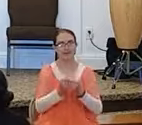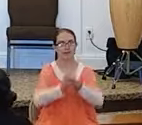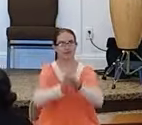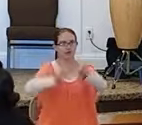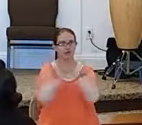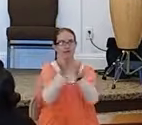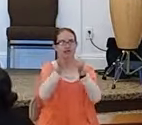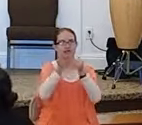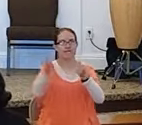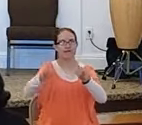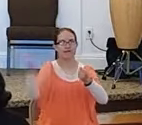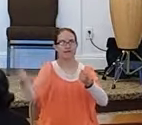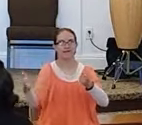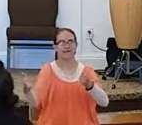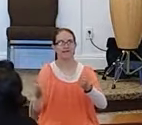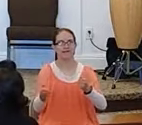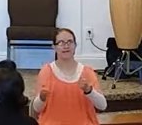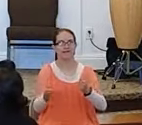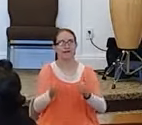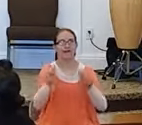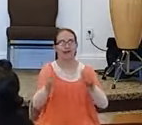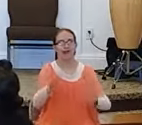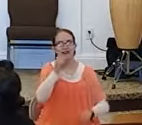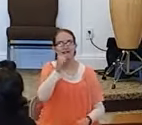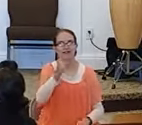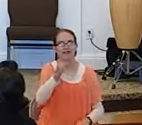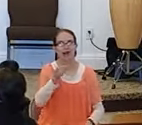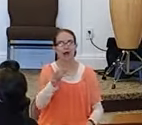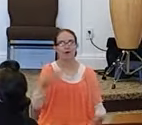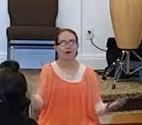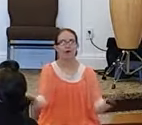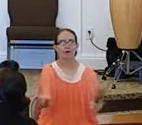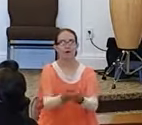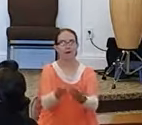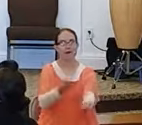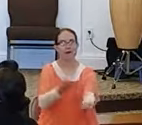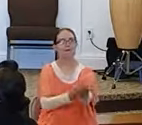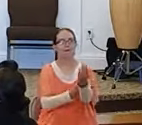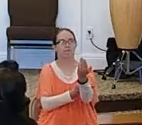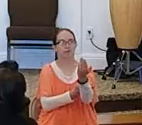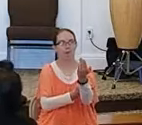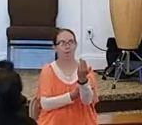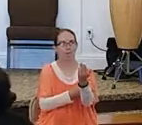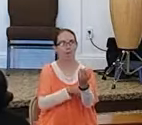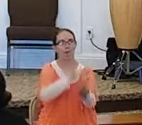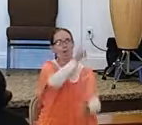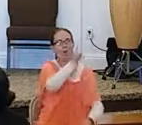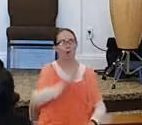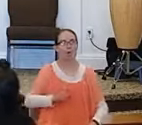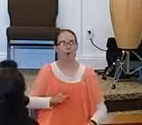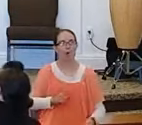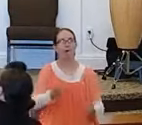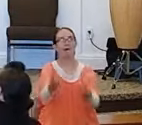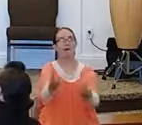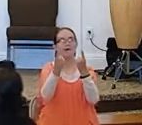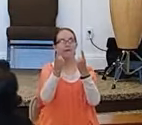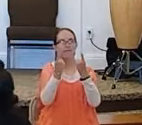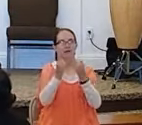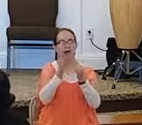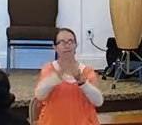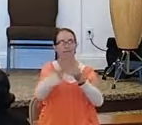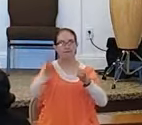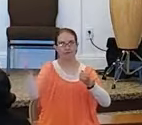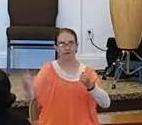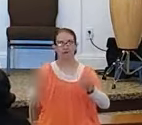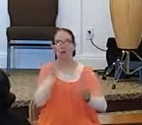changed everything. Hallelujah. Can I tell somebody in the house this morning that when the Lord shows up,